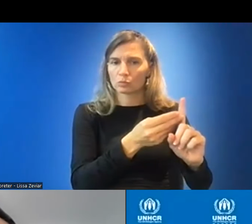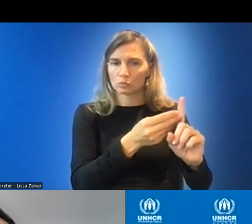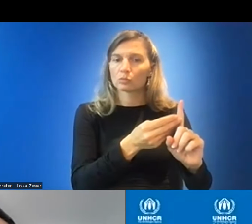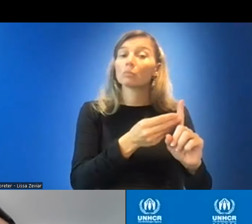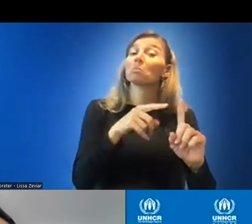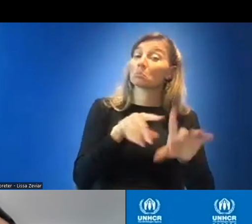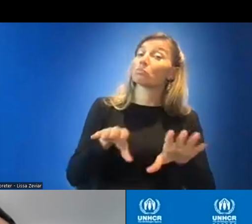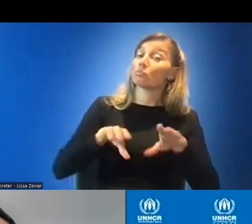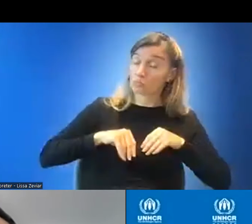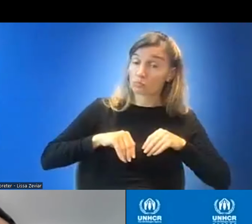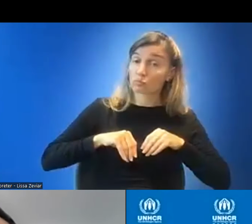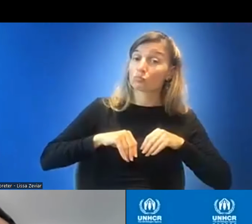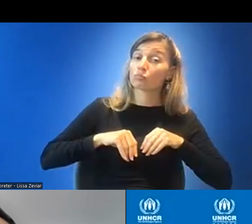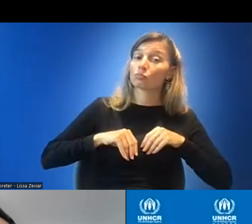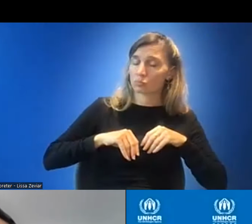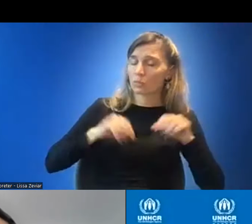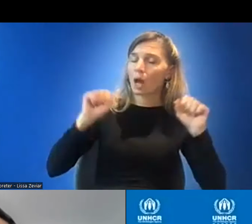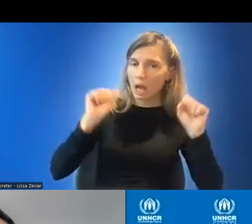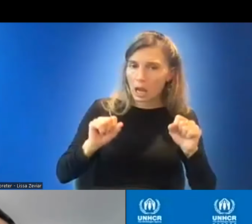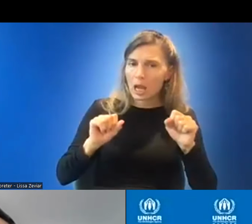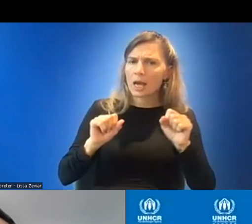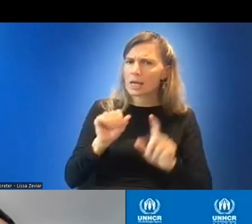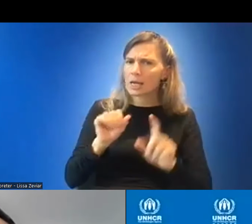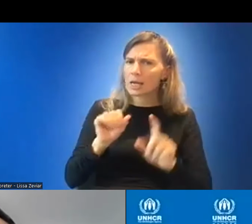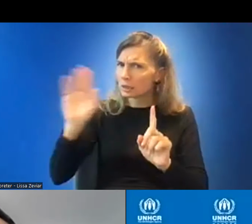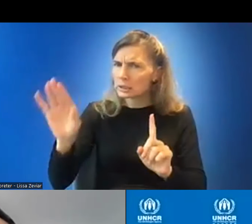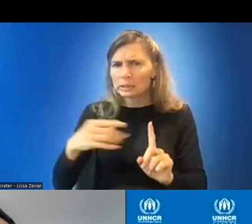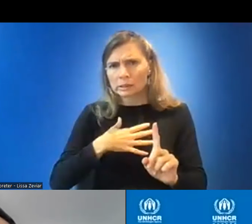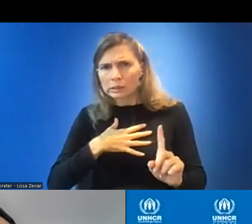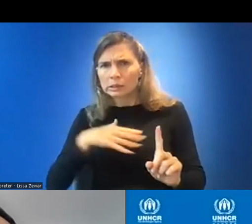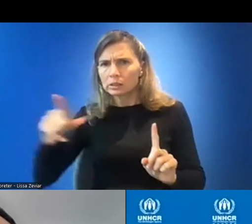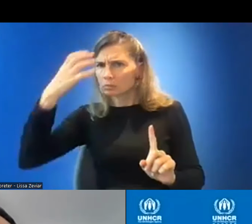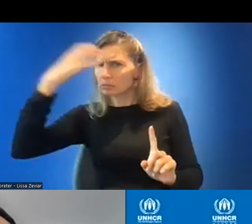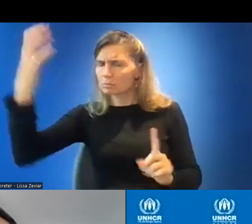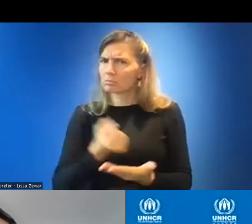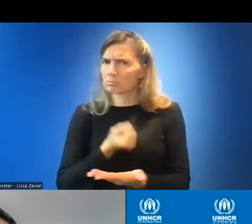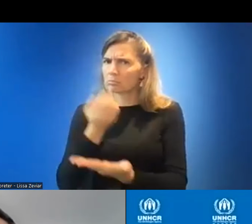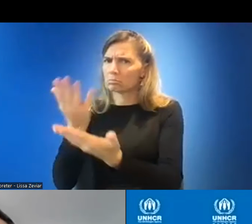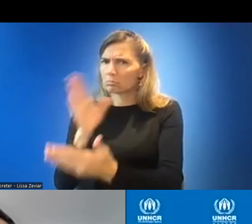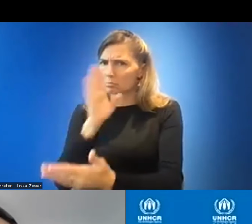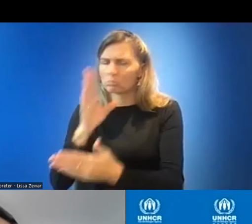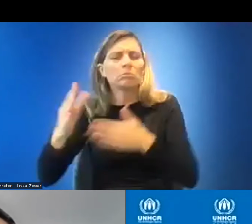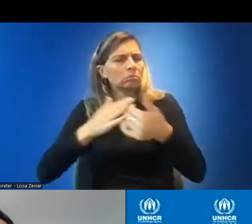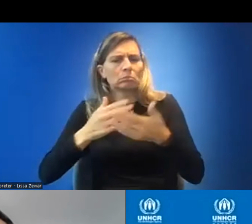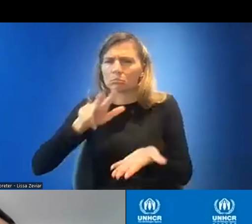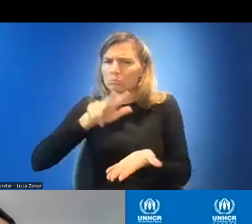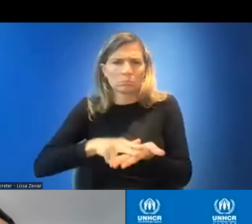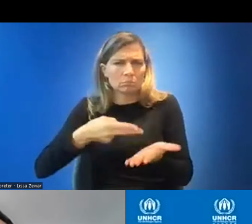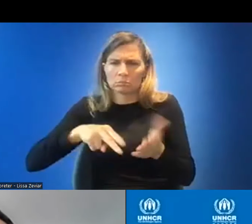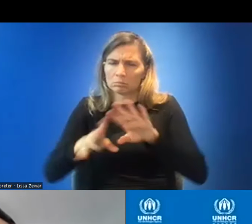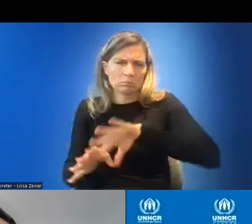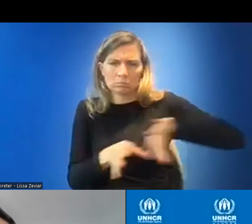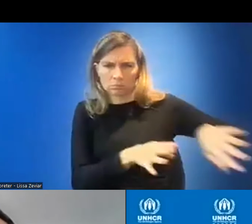case, would communicate and express concerns to the government on that particular case or a group